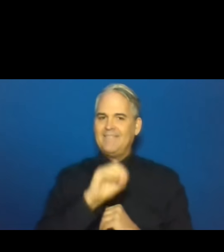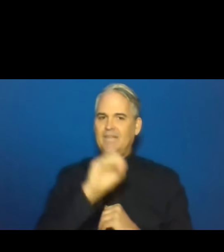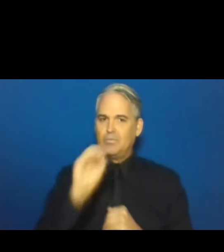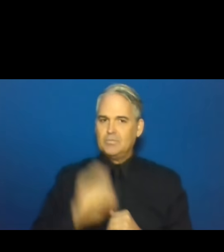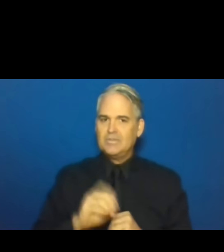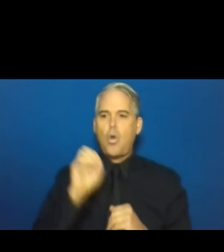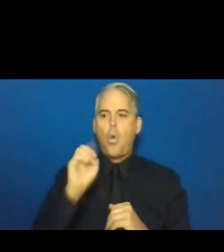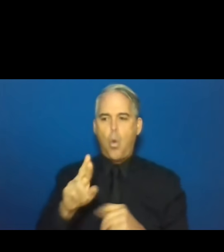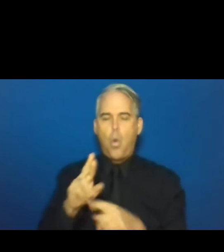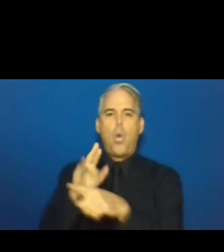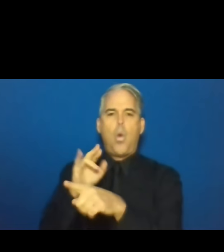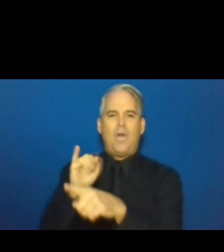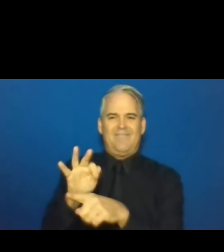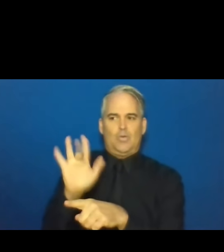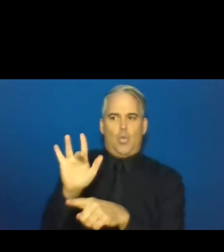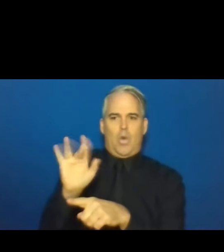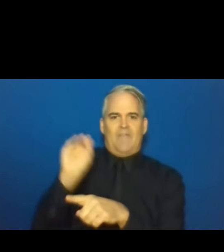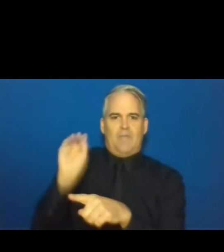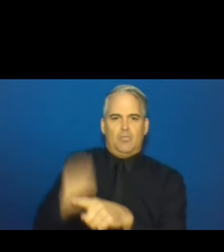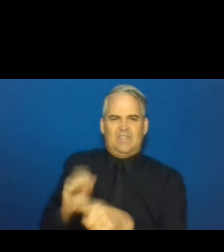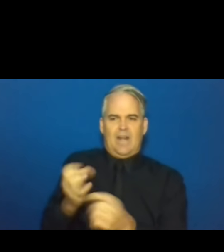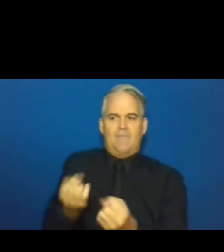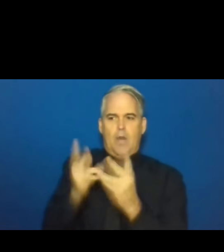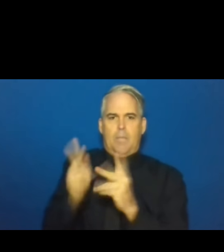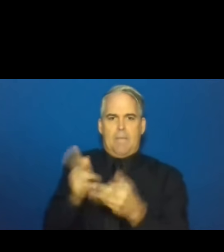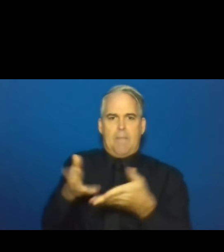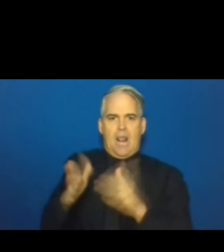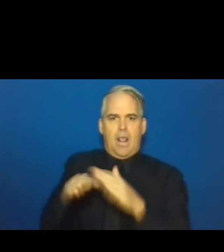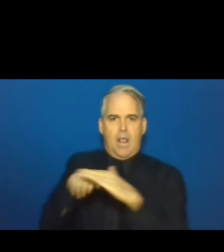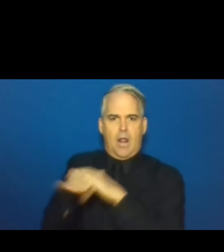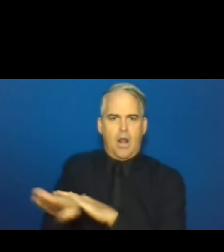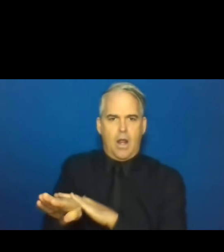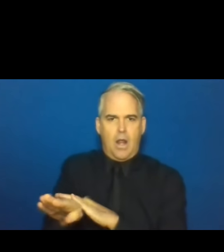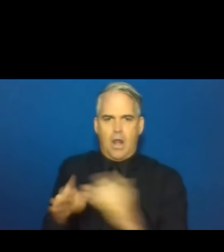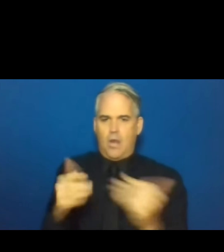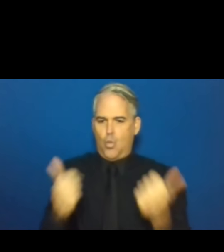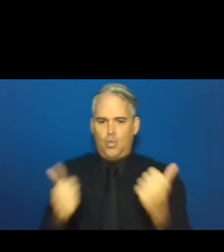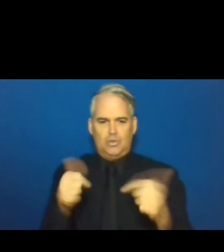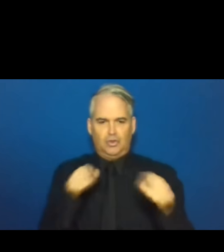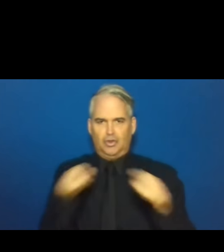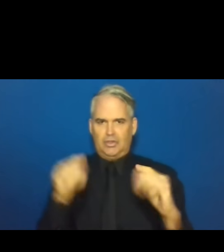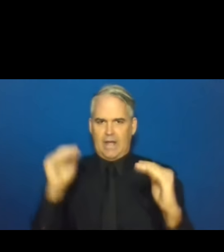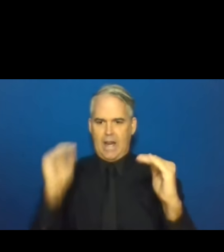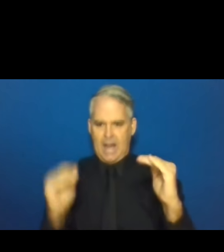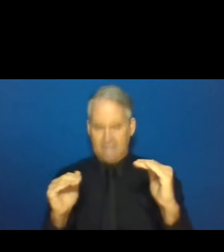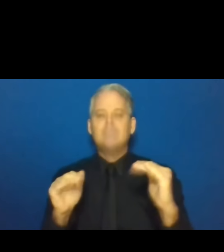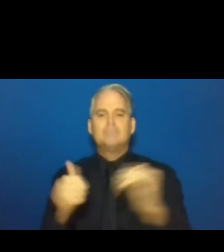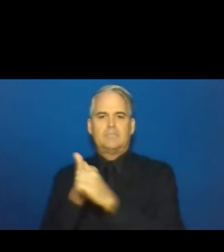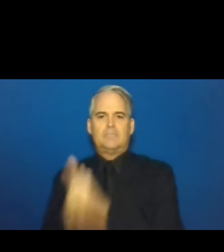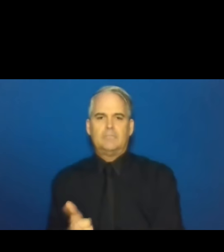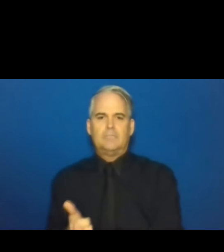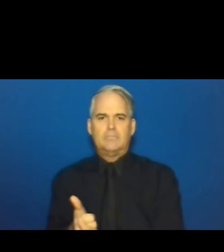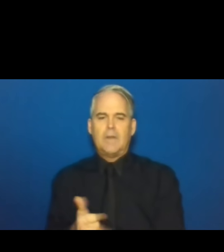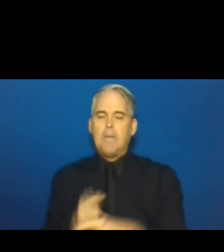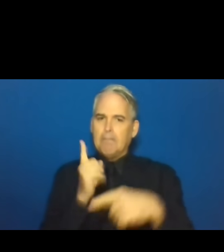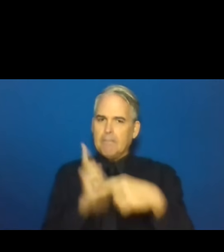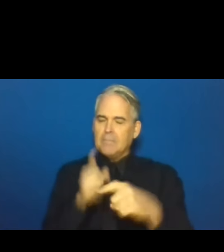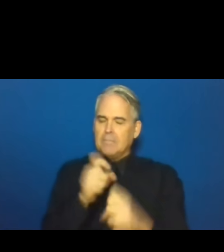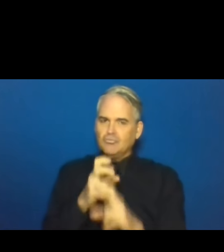code capacity, whichever is less, under strict social distancing requirements.